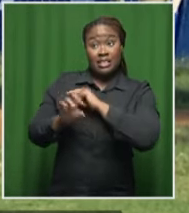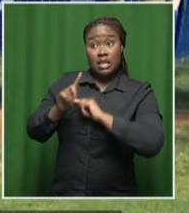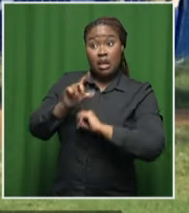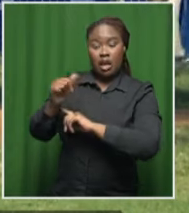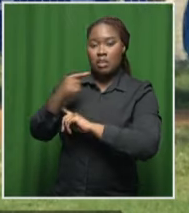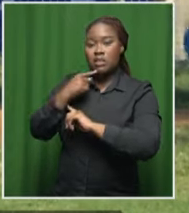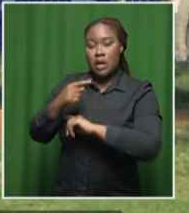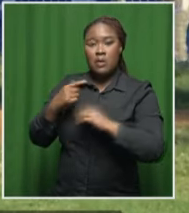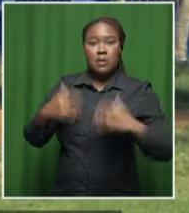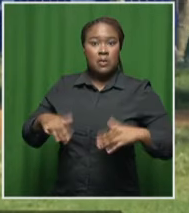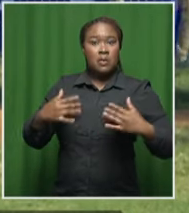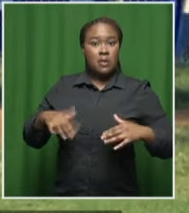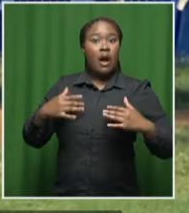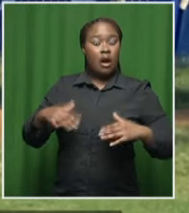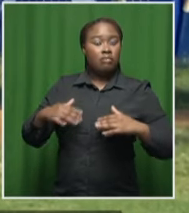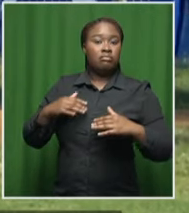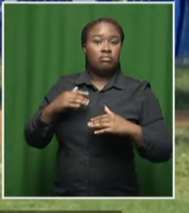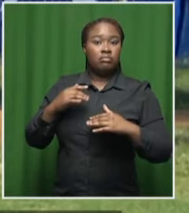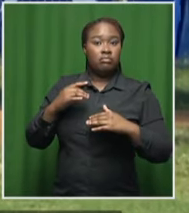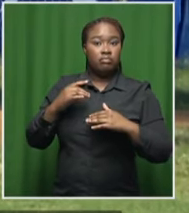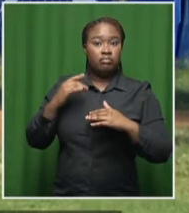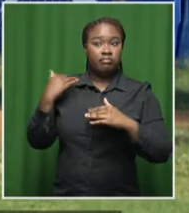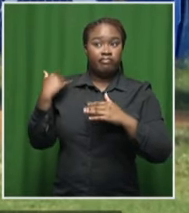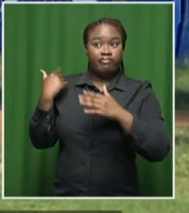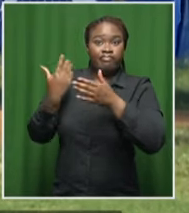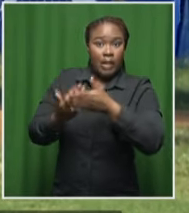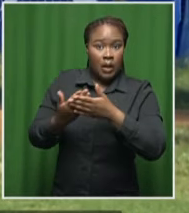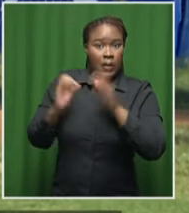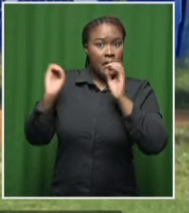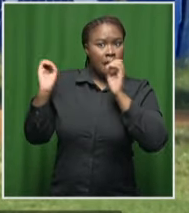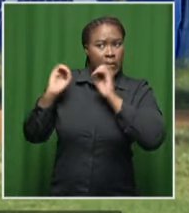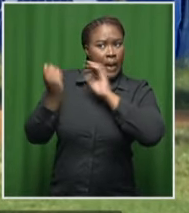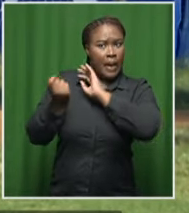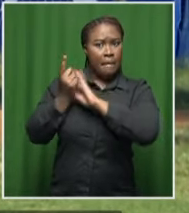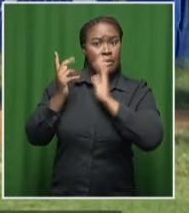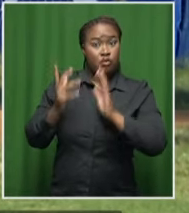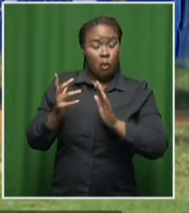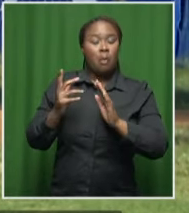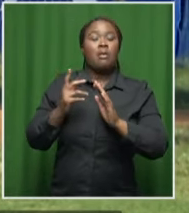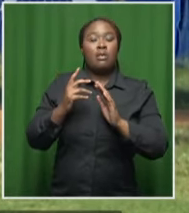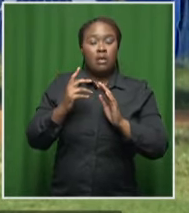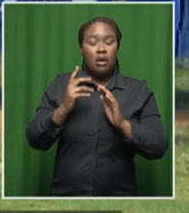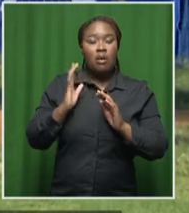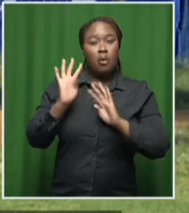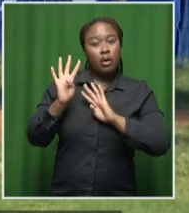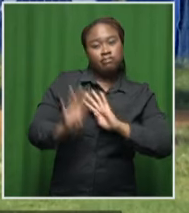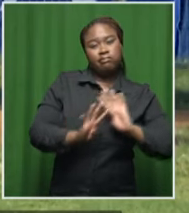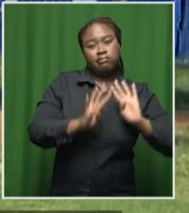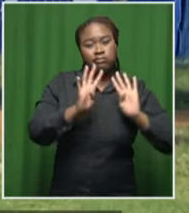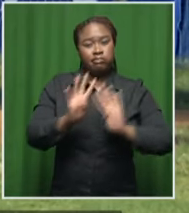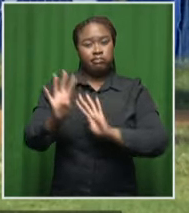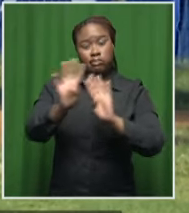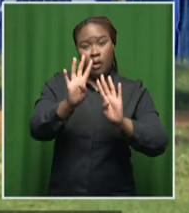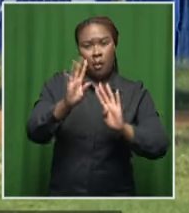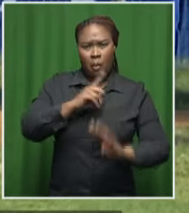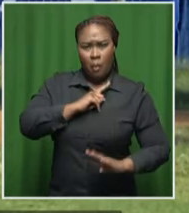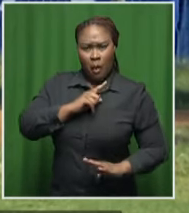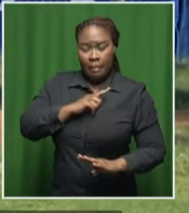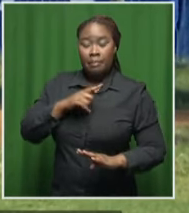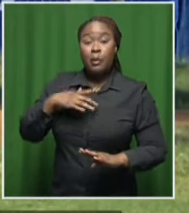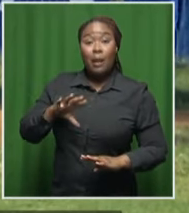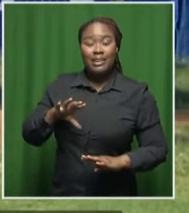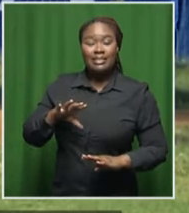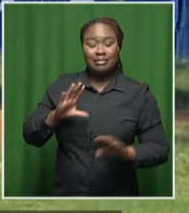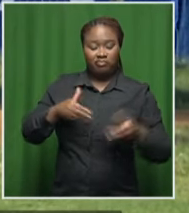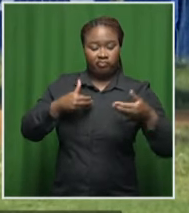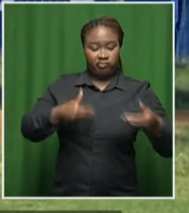march towards union buildings. Now, this is all part of a bid in which they intend to present their plan to rescue South Africa. Now, what